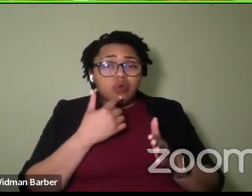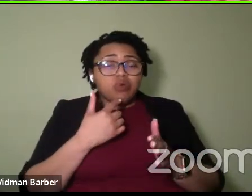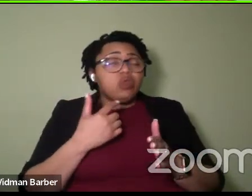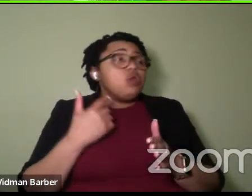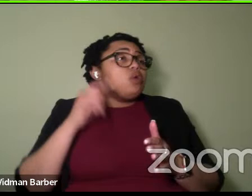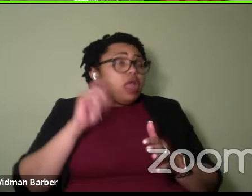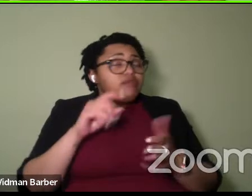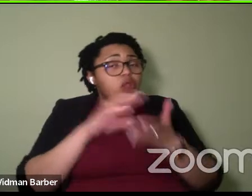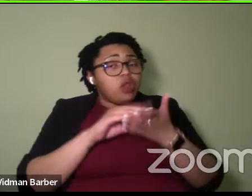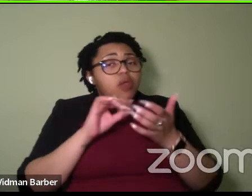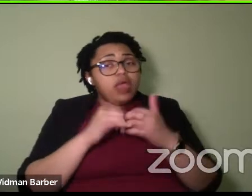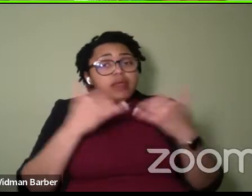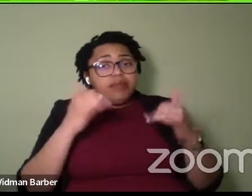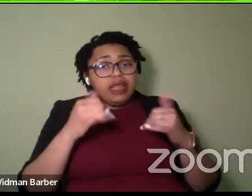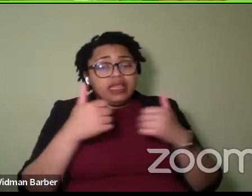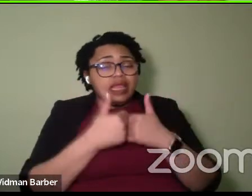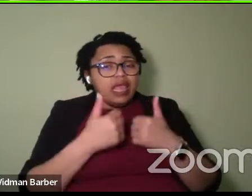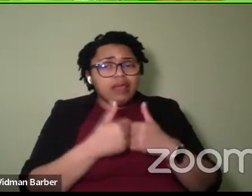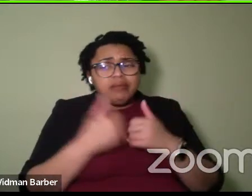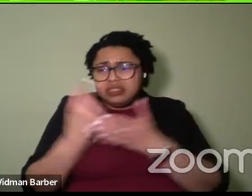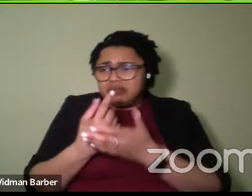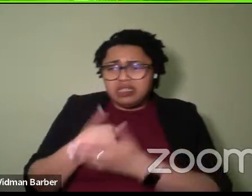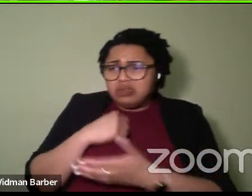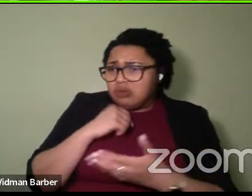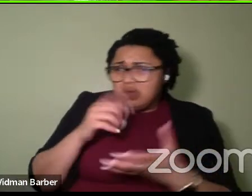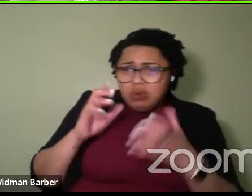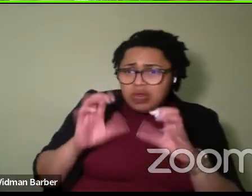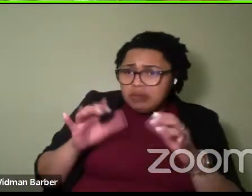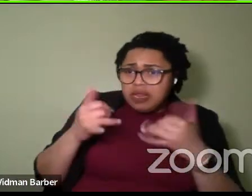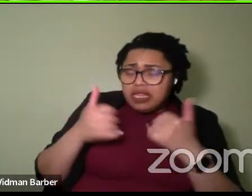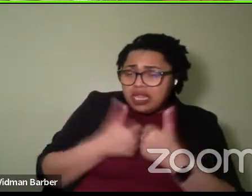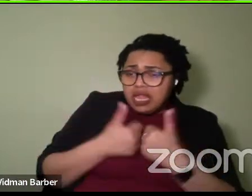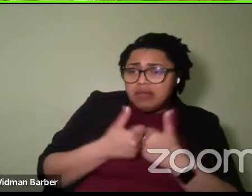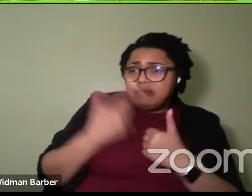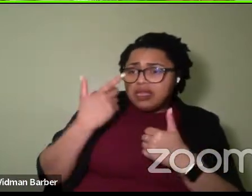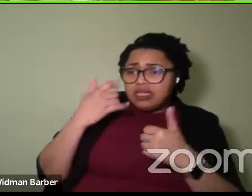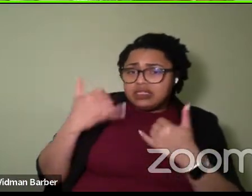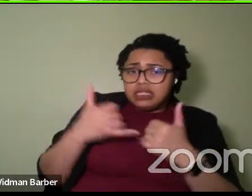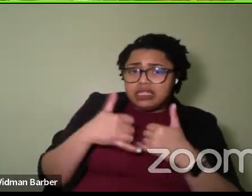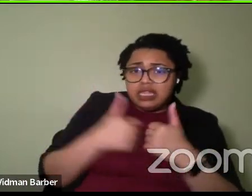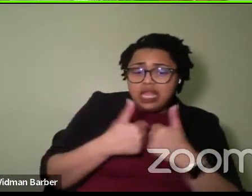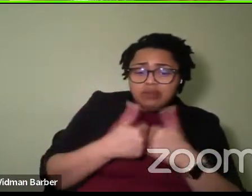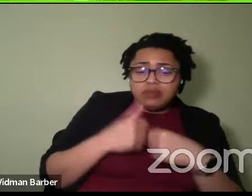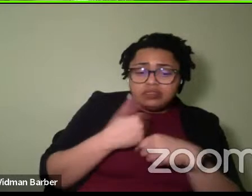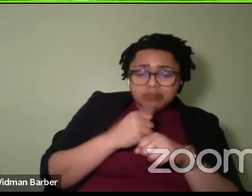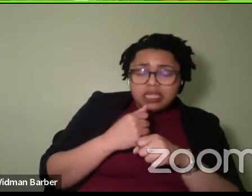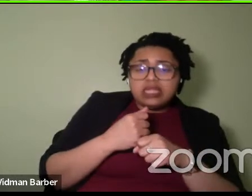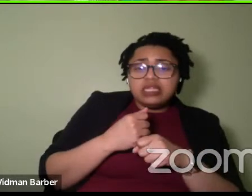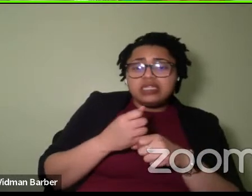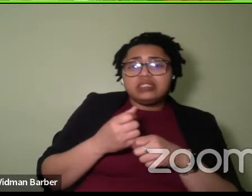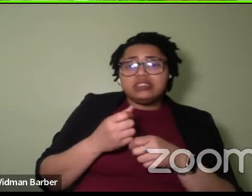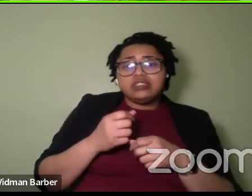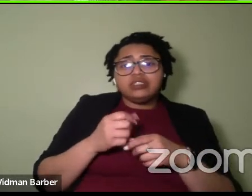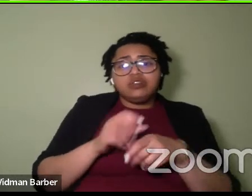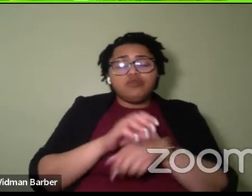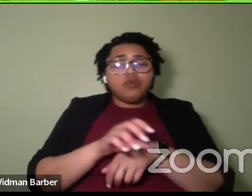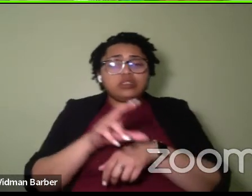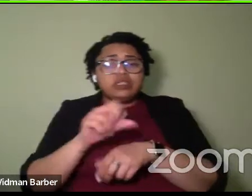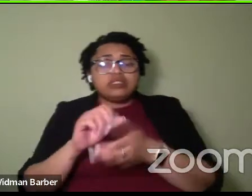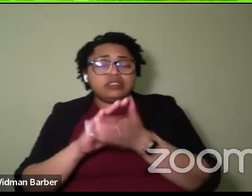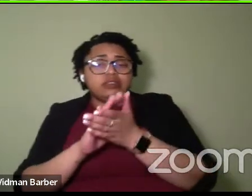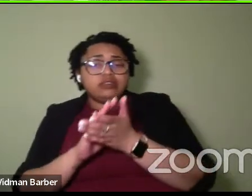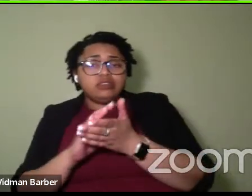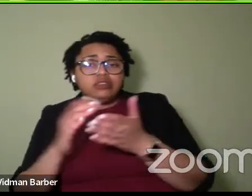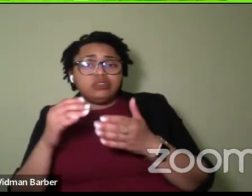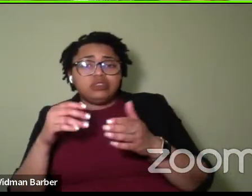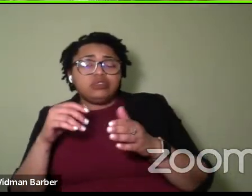that this game was created to make us lose, right? So you're like, I'm never going to be a winner. So I think, just taking care of yourself, doing